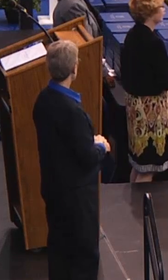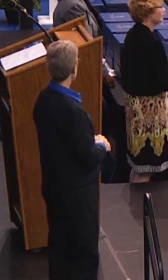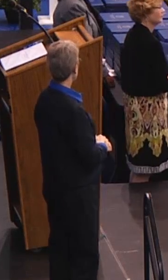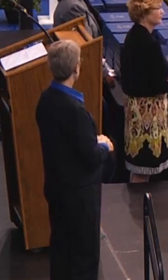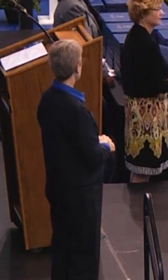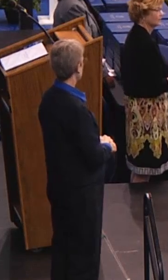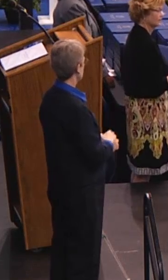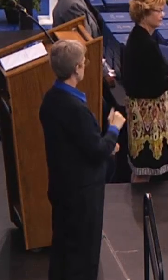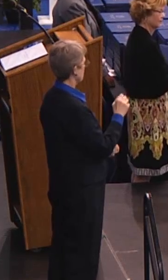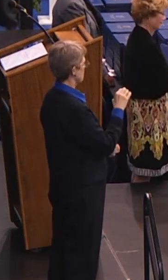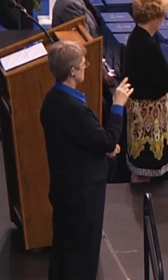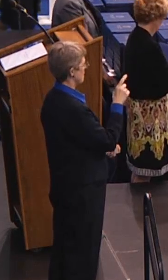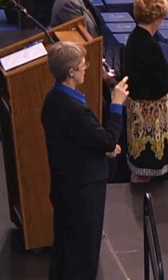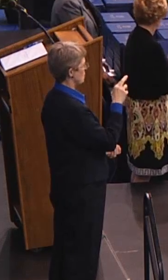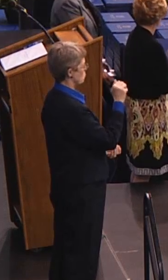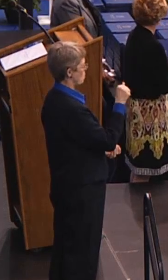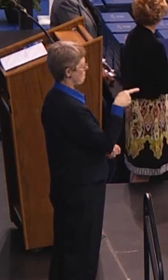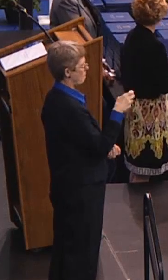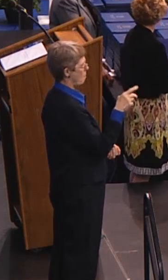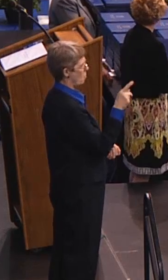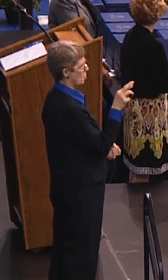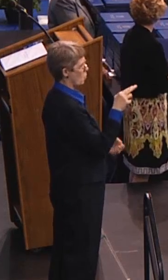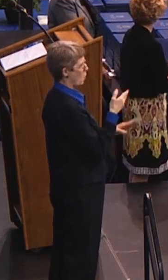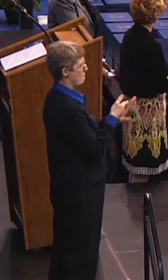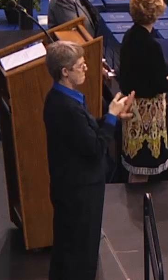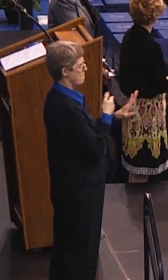Cassandra Janine Parker, Pre-Dental.